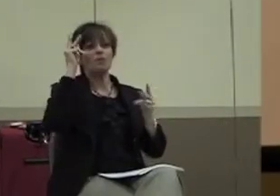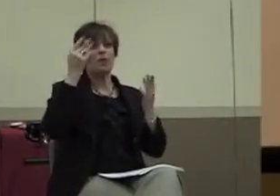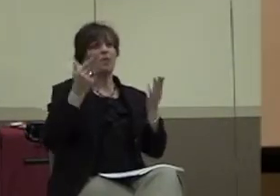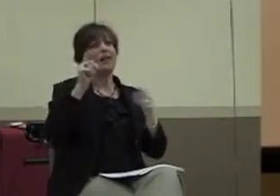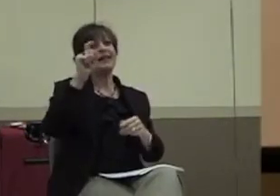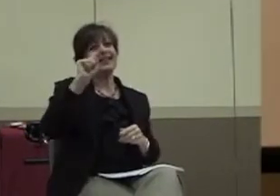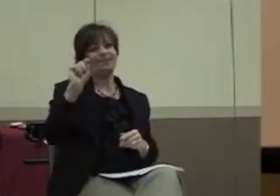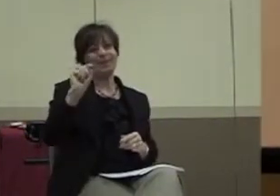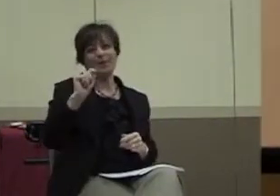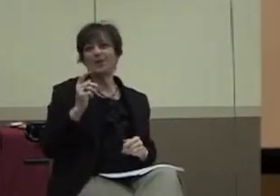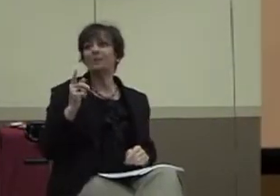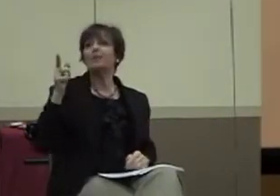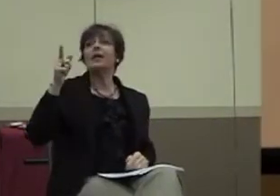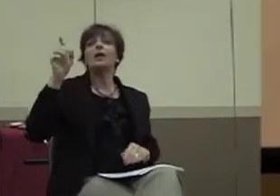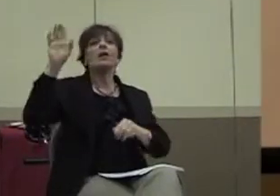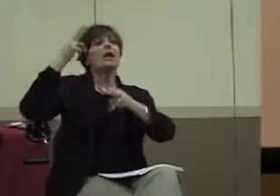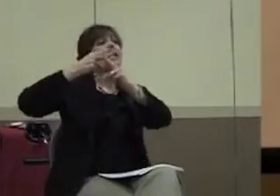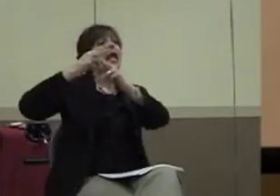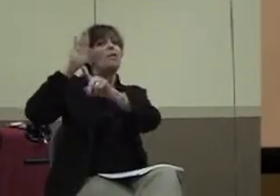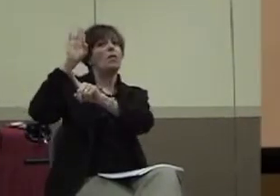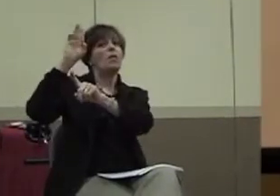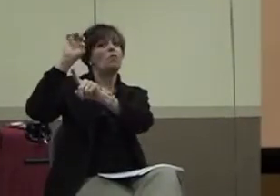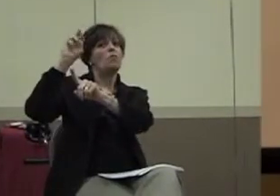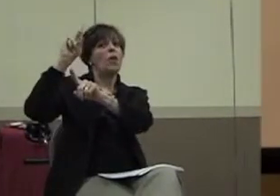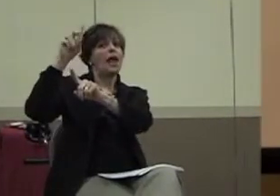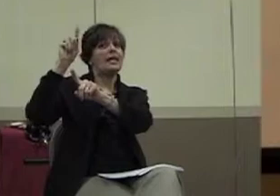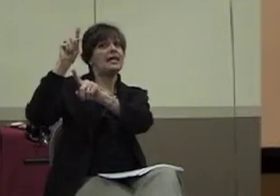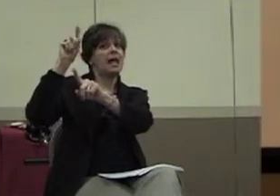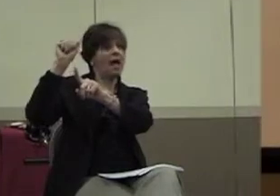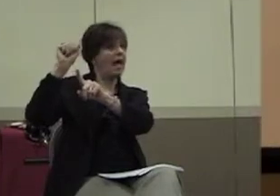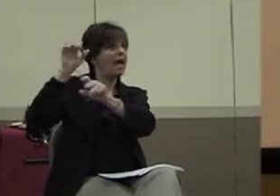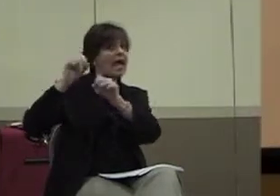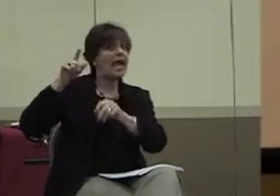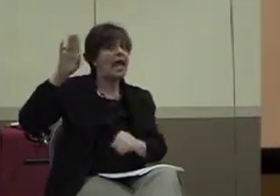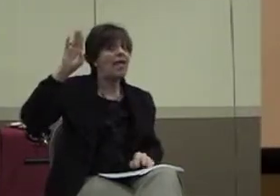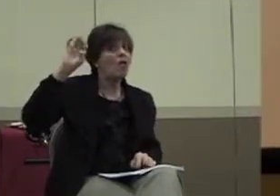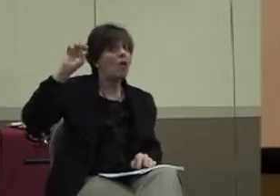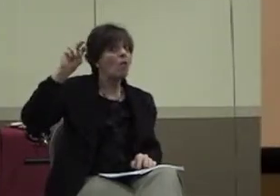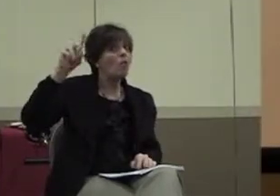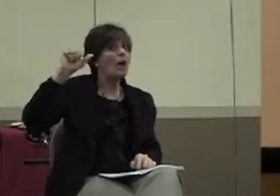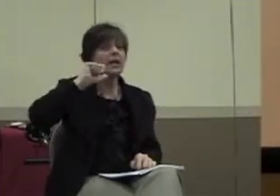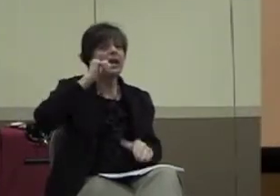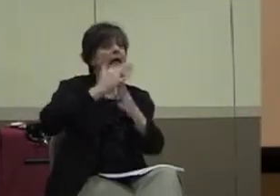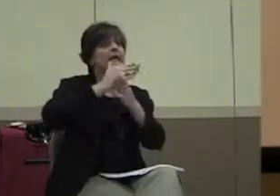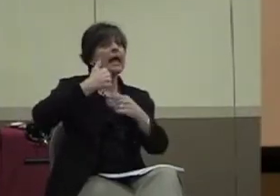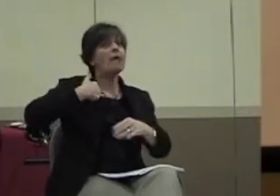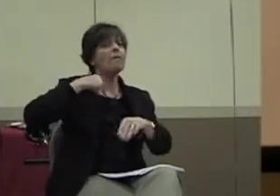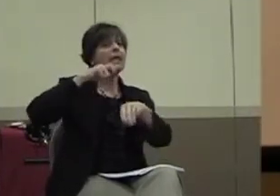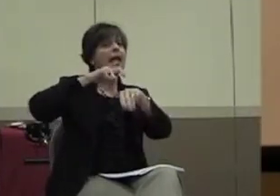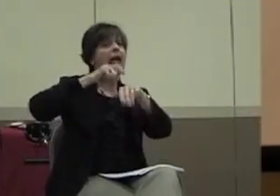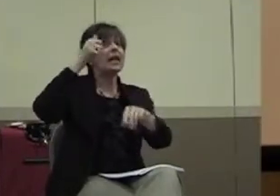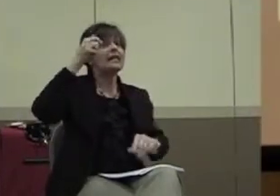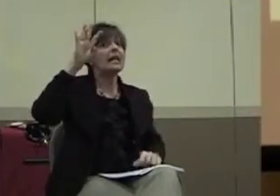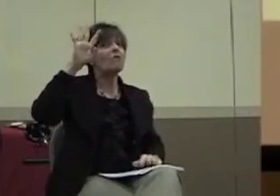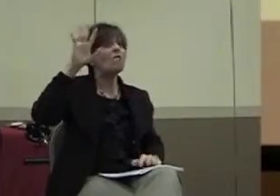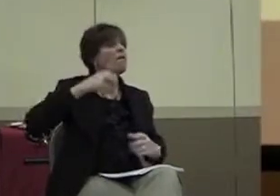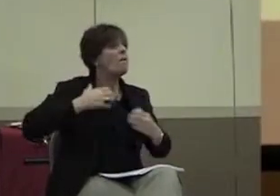what's your name? Brenda. You guys, if Brenda doesn't stop me at 10:45, who will you be mad